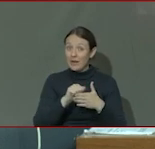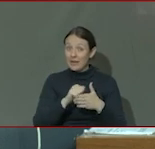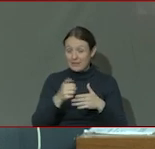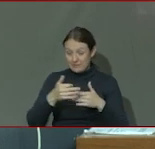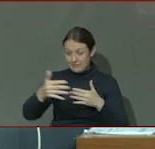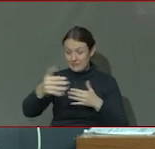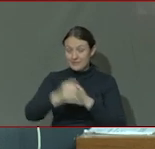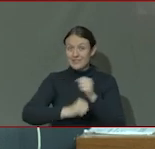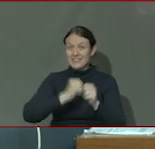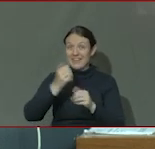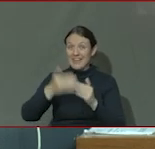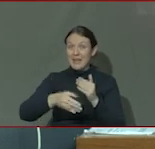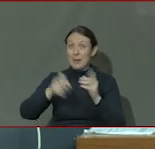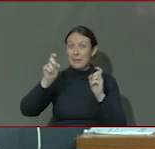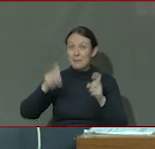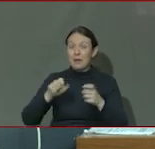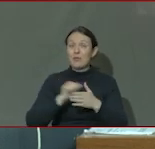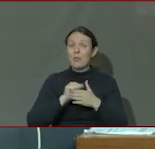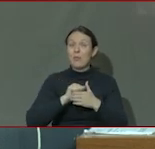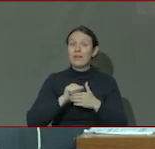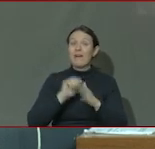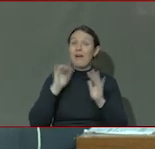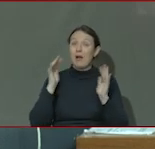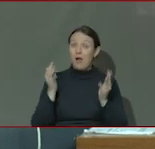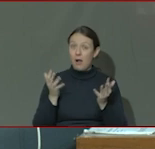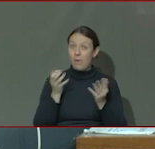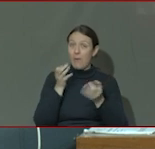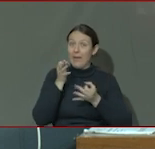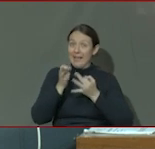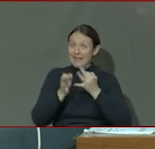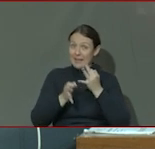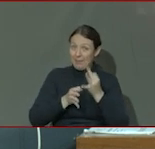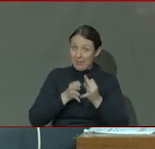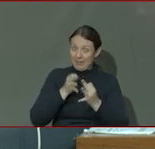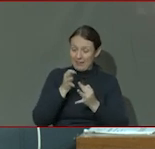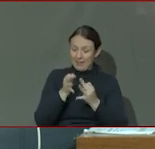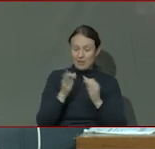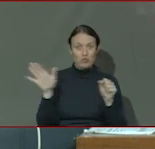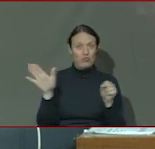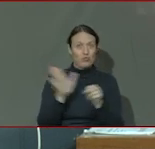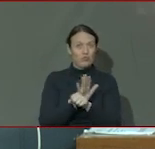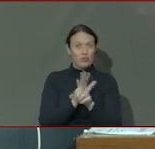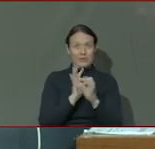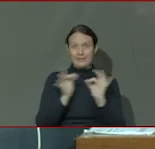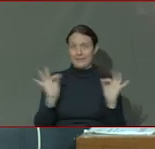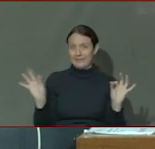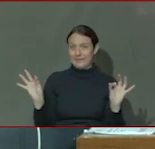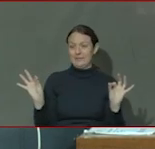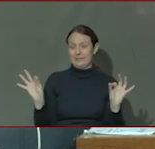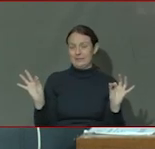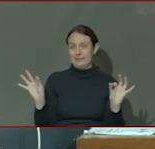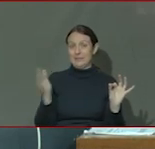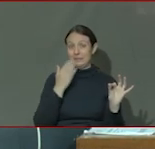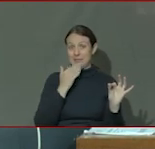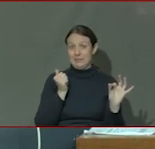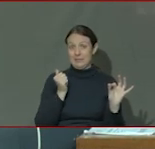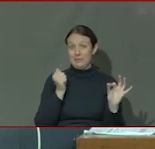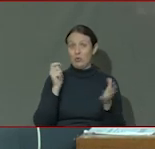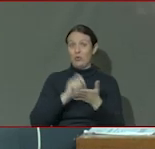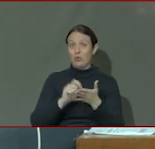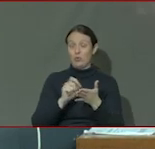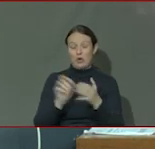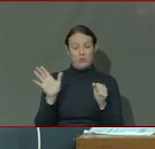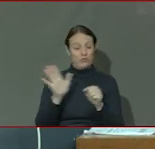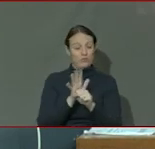year. Practice how to explain things in full sentences. Please write it down.